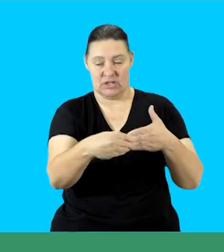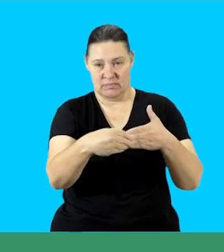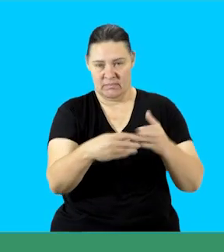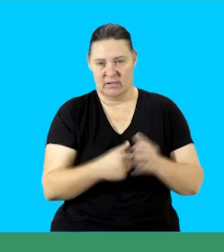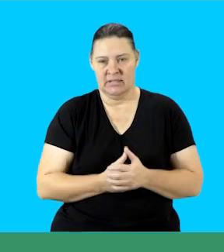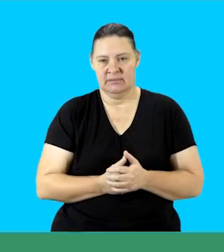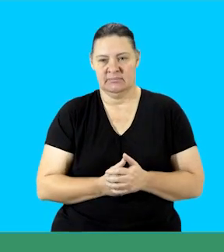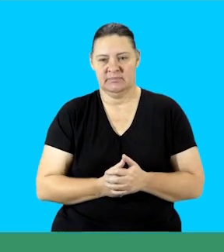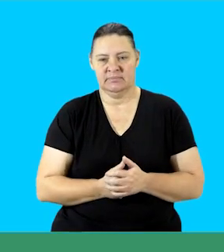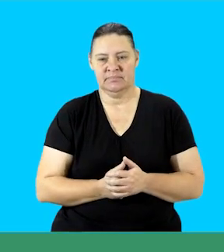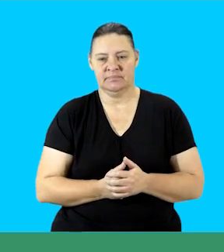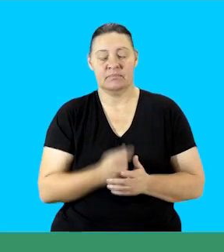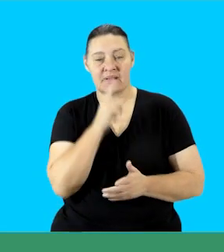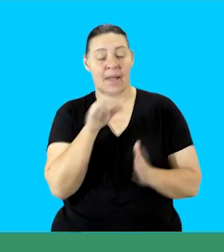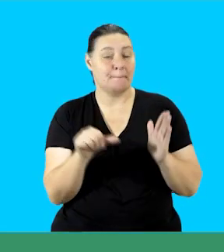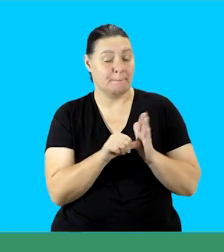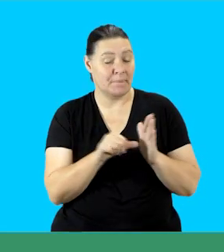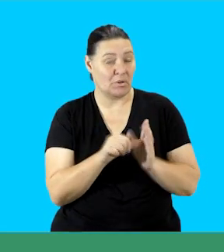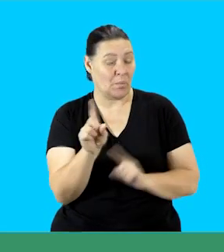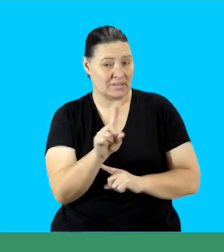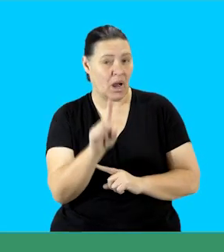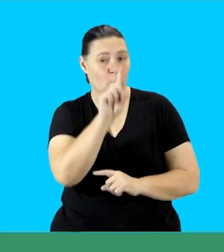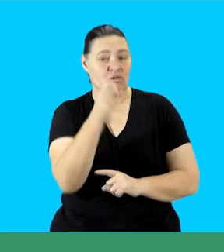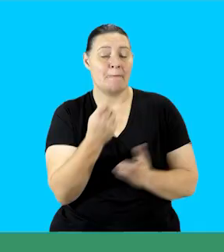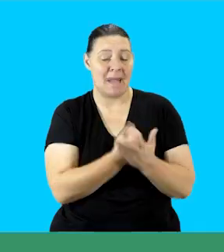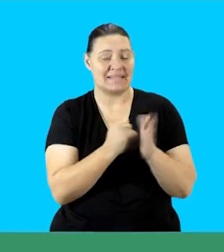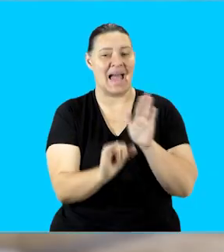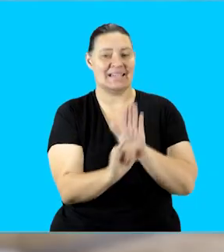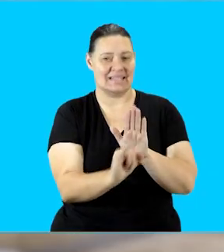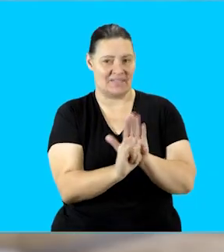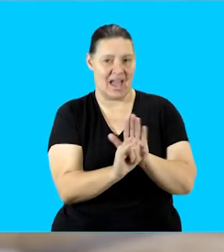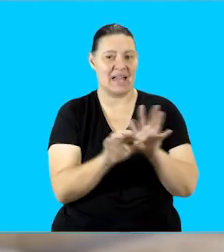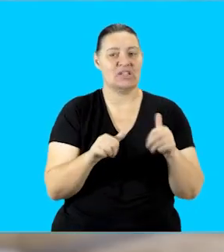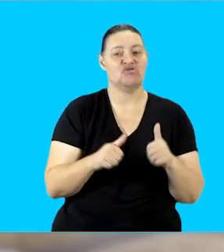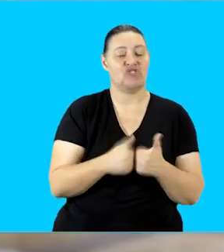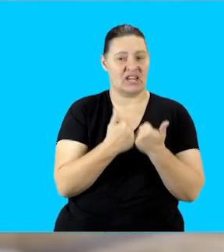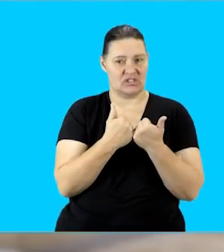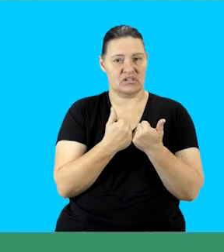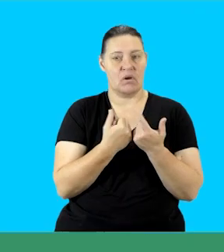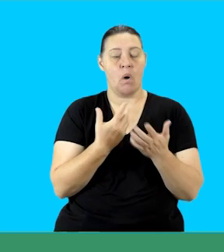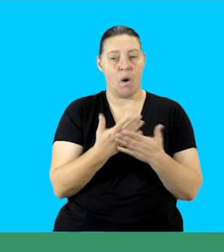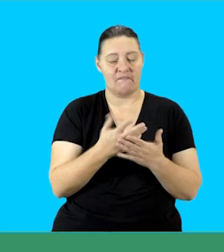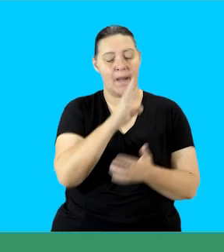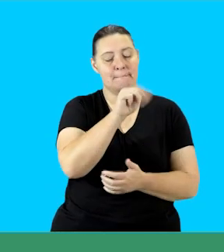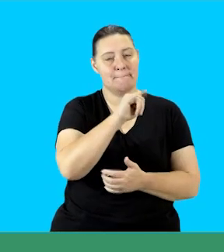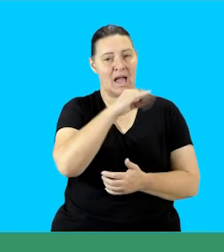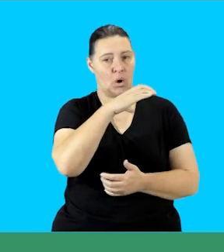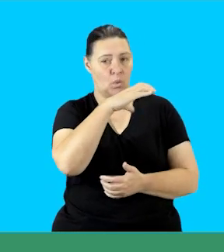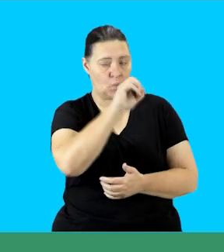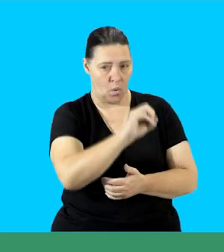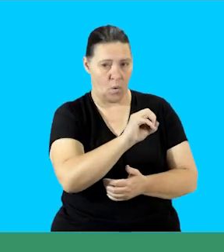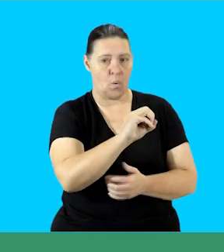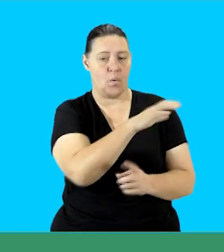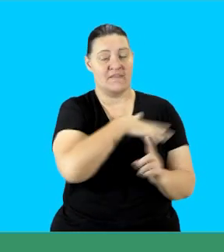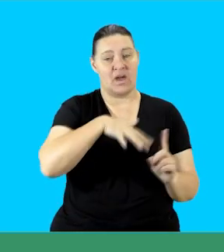of leadership. And we need to remember that the question said we need to identify challenges of the